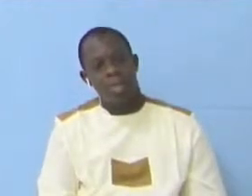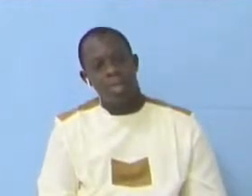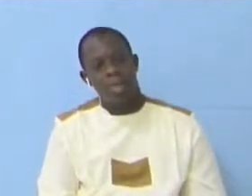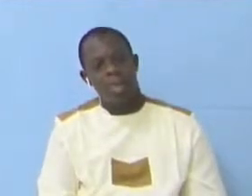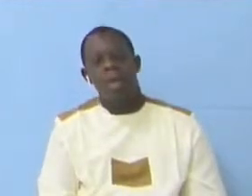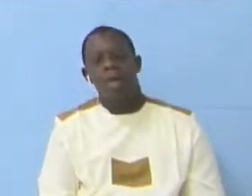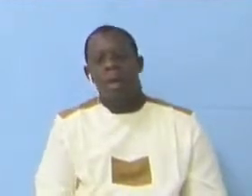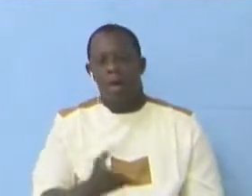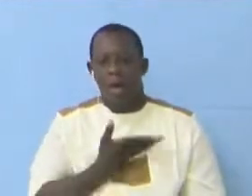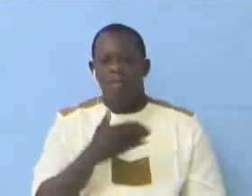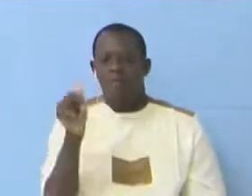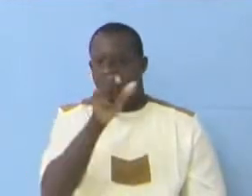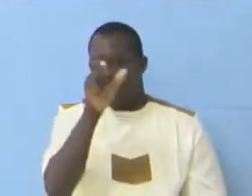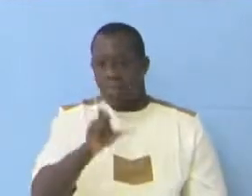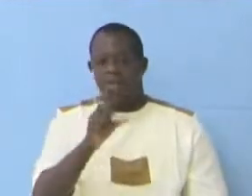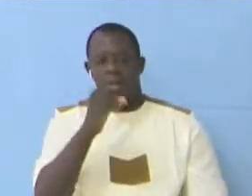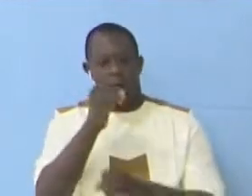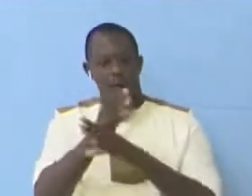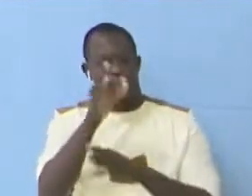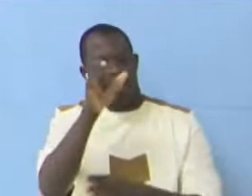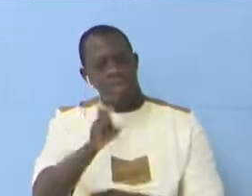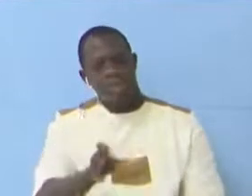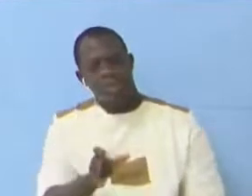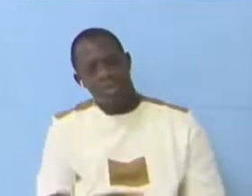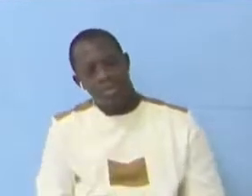Daniel, Ghanaian.